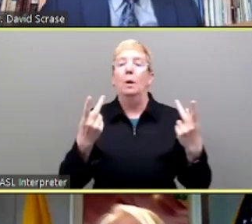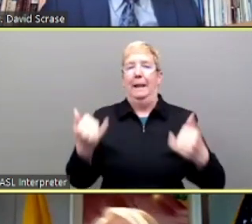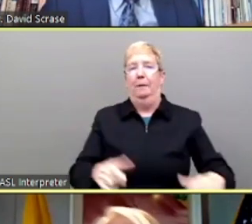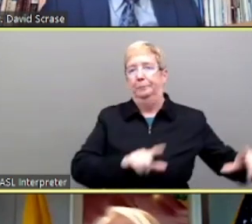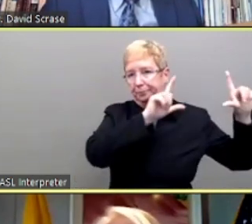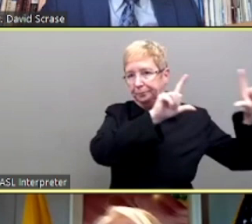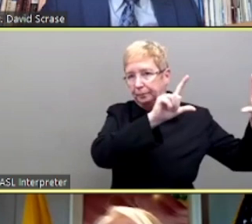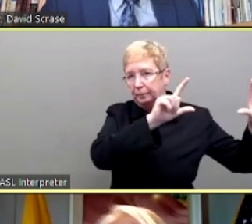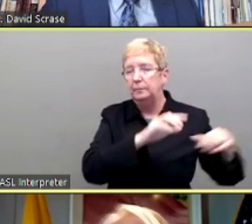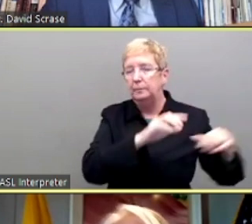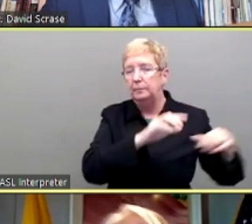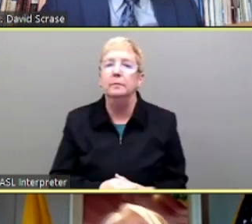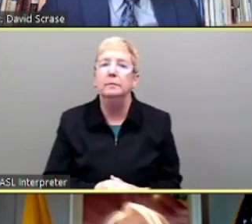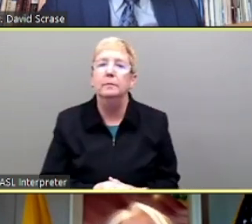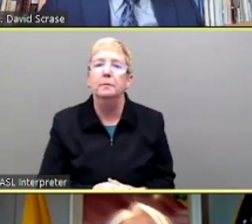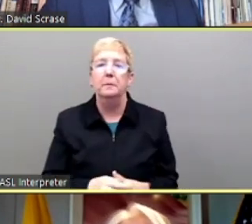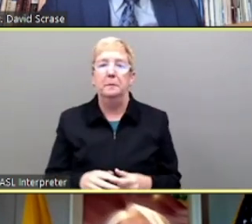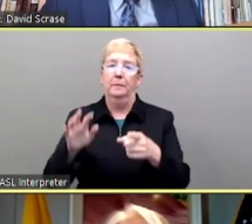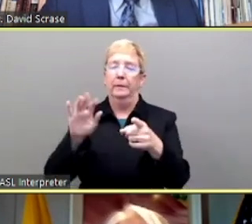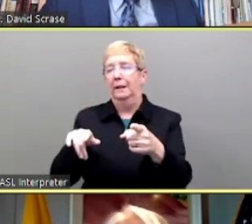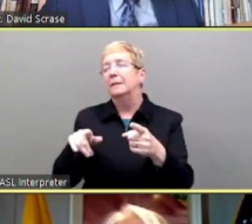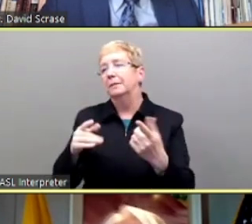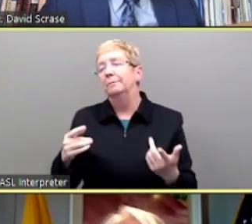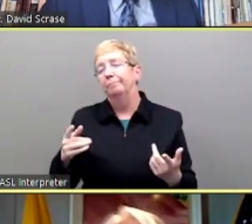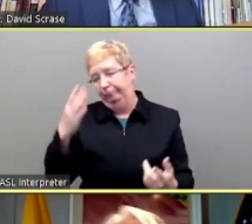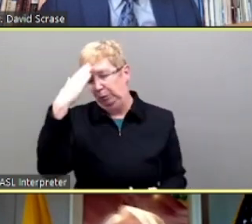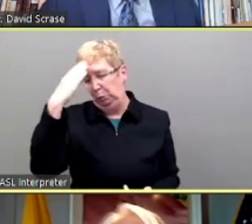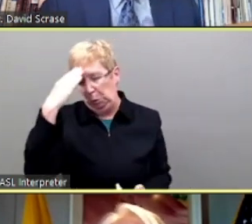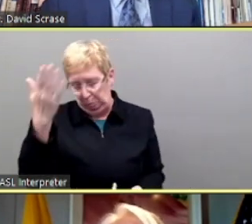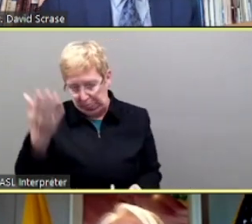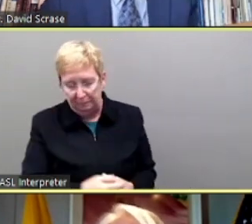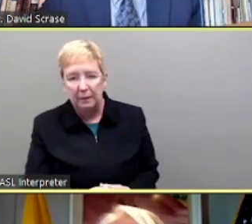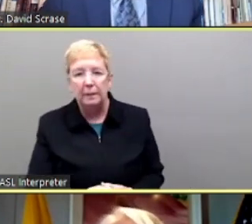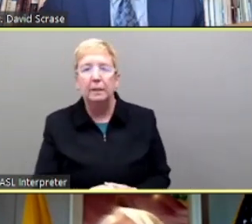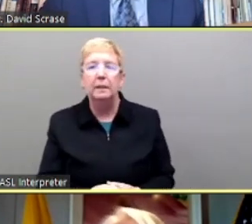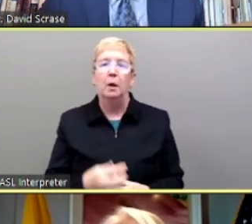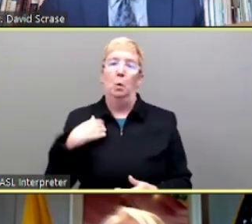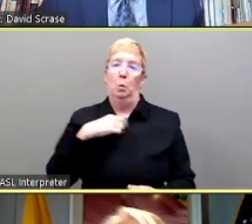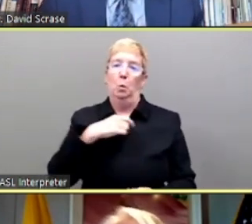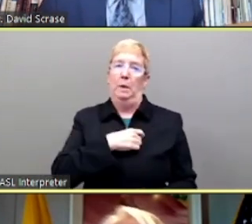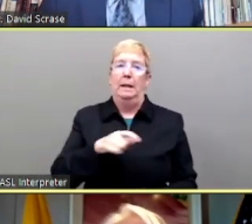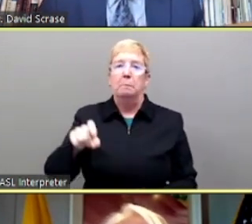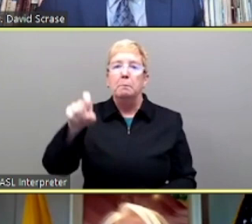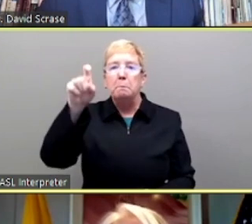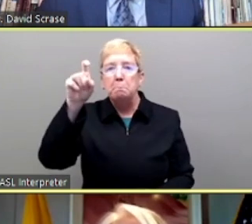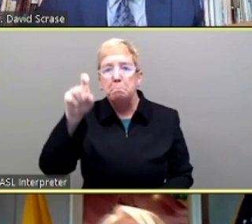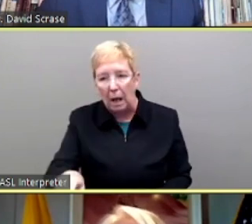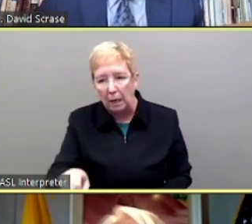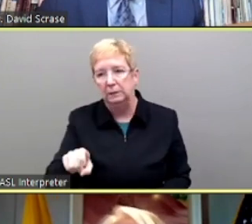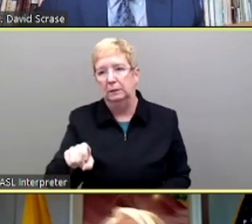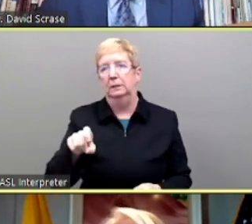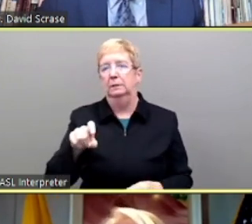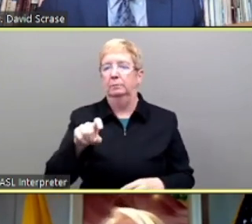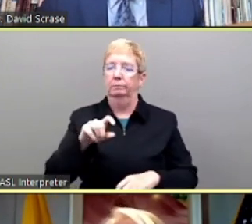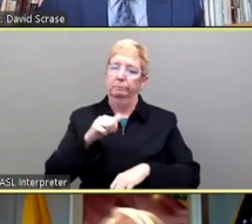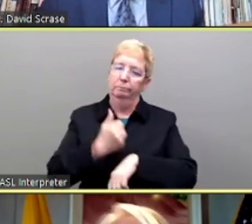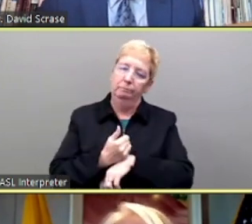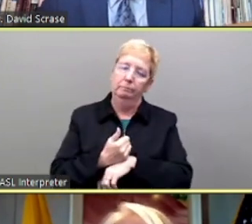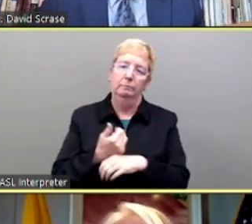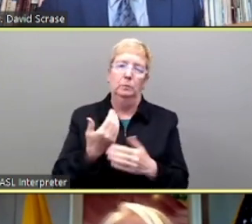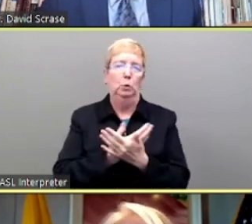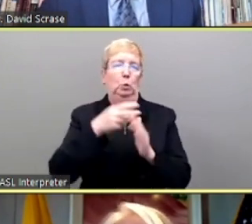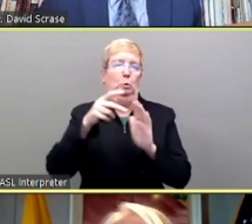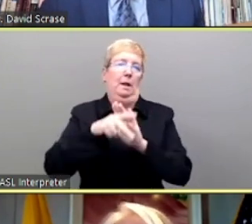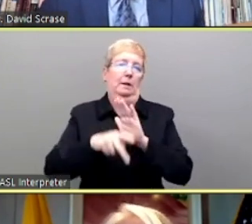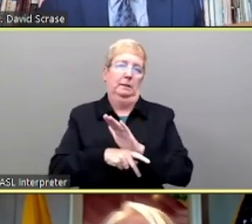So this is a familiar territory. What we must do is enact policies that